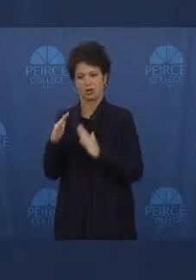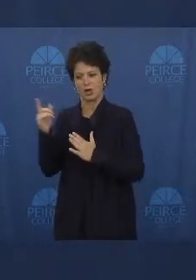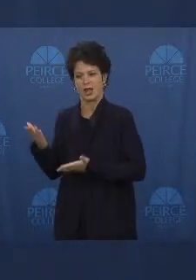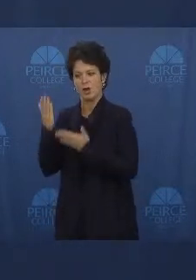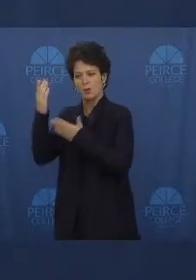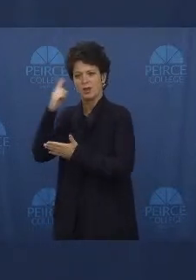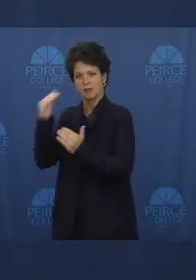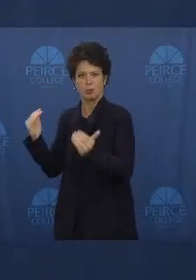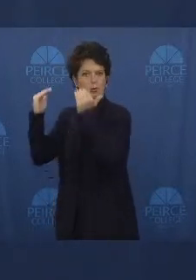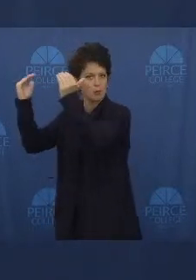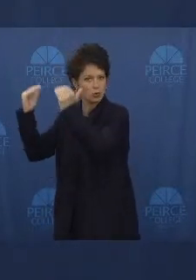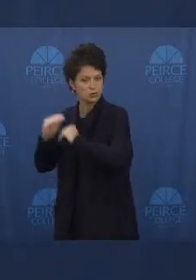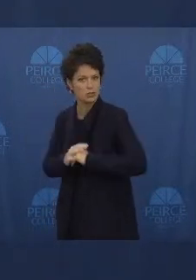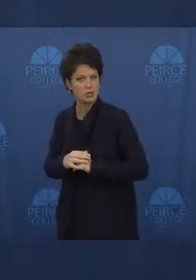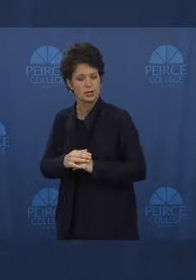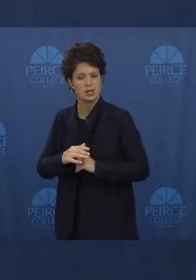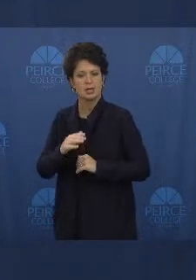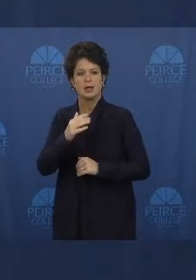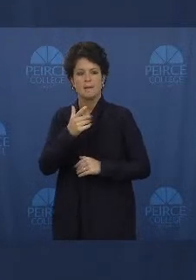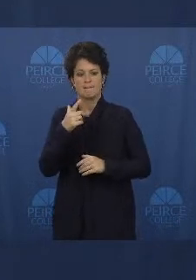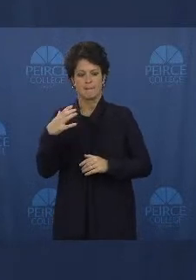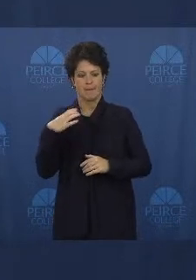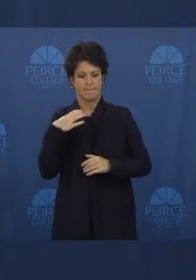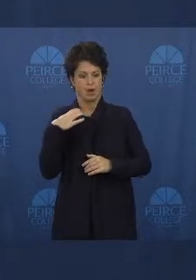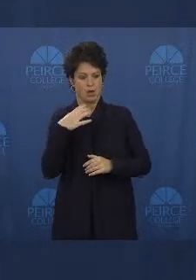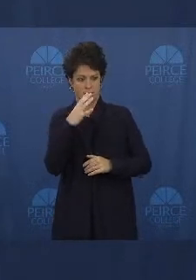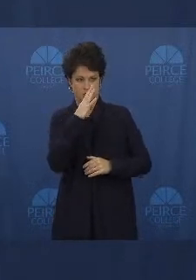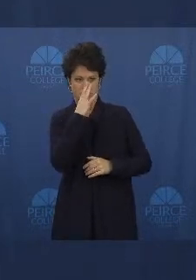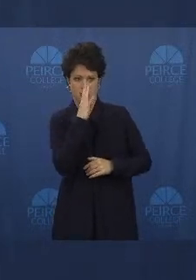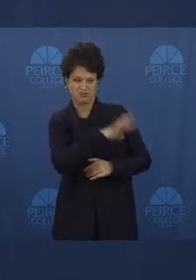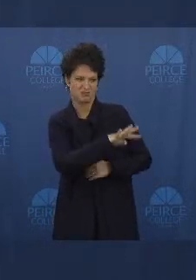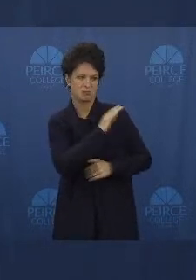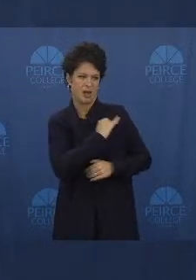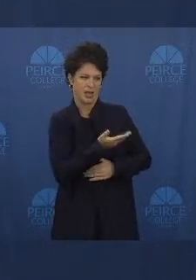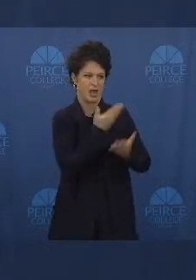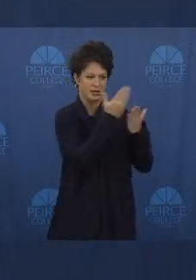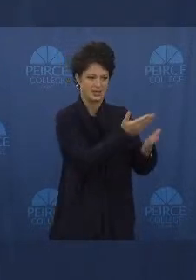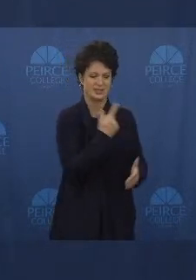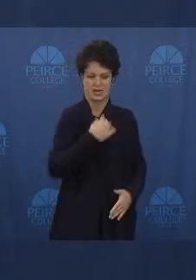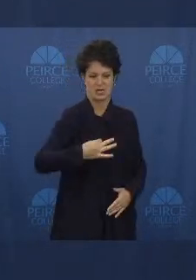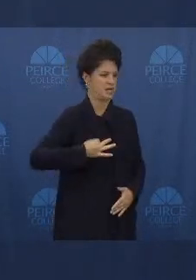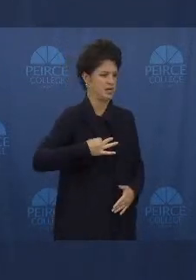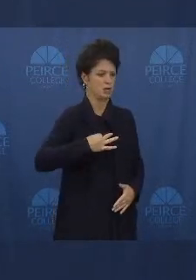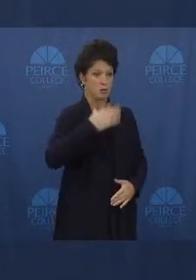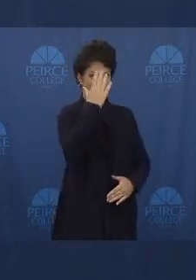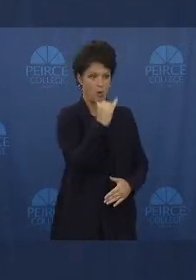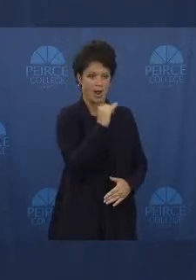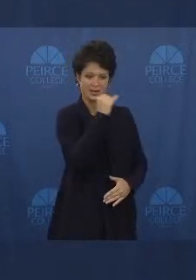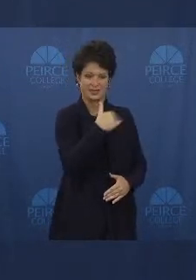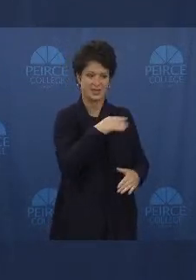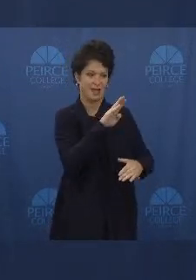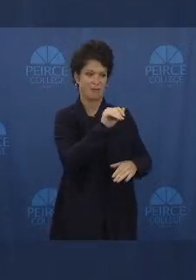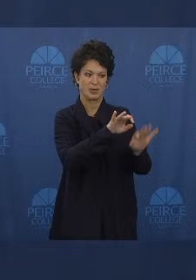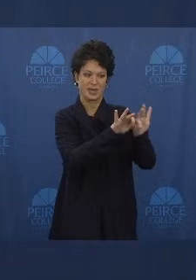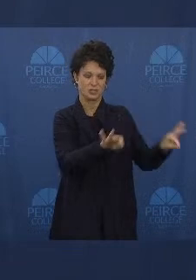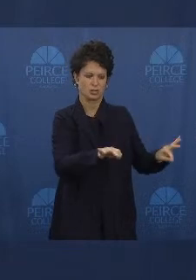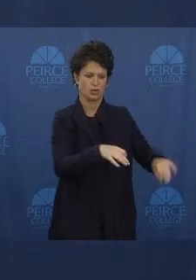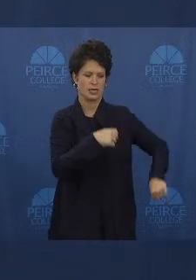recommended for a promotion. My boss dismissed the candidate and said she was ineligible because she didn't have her bachelor's